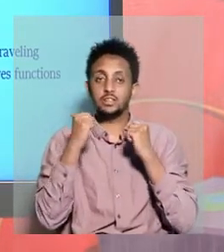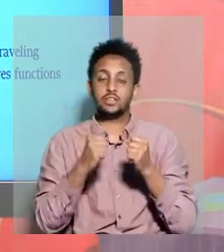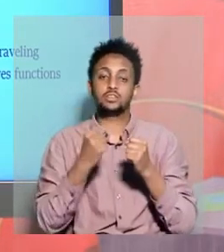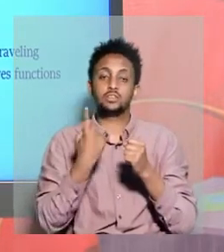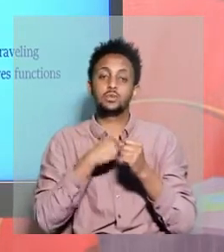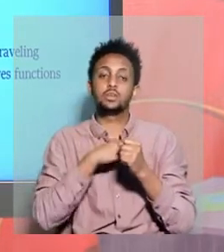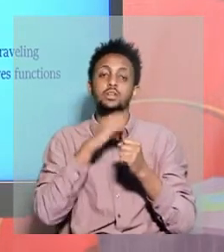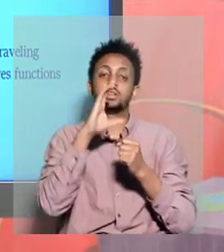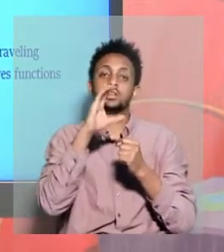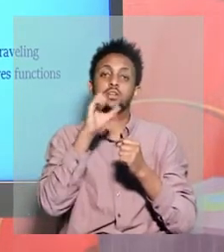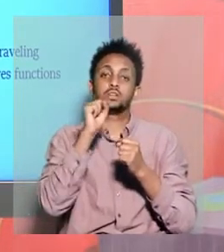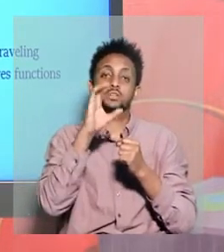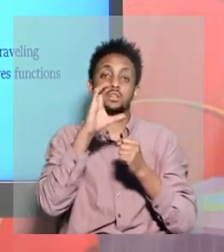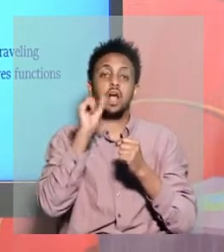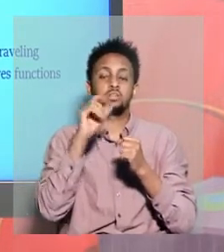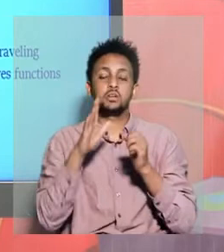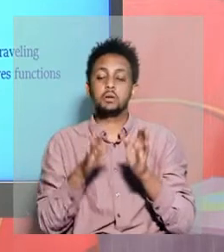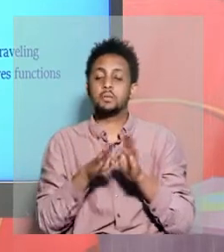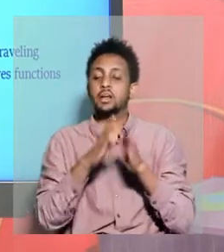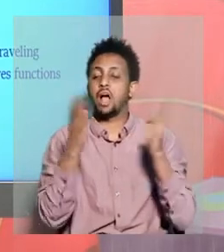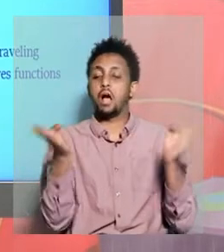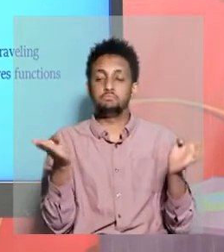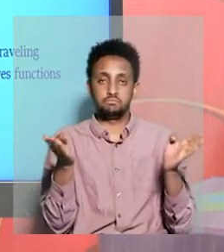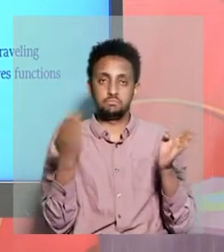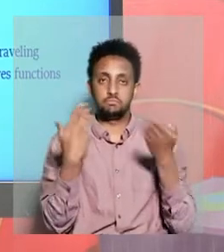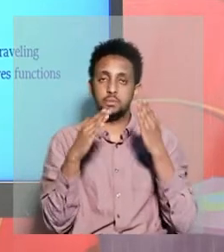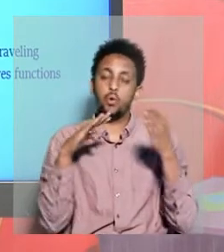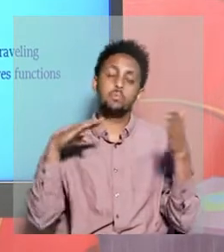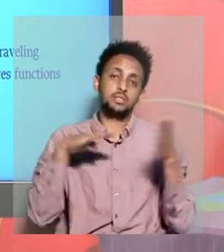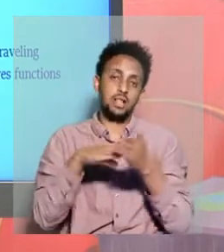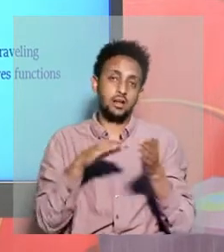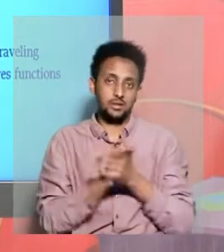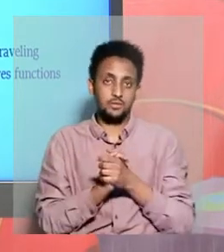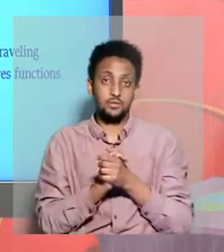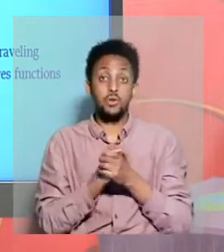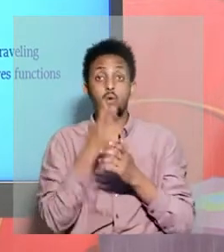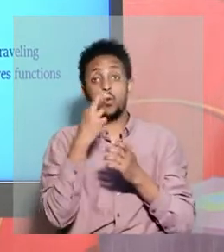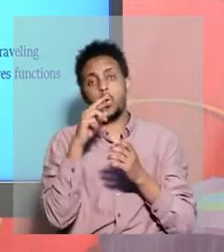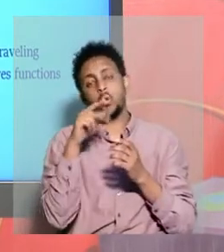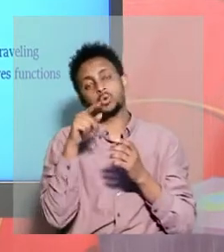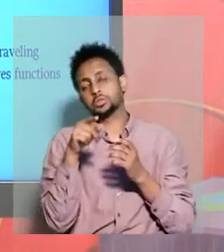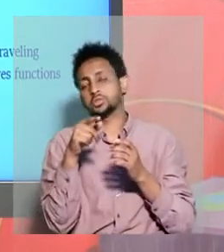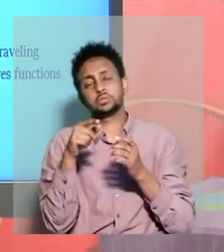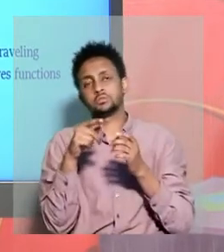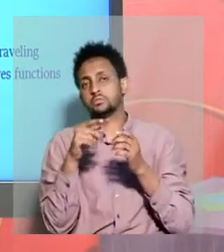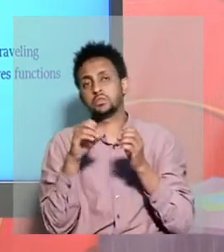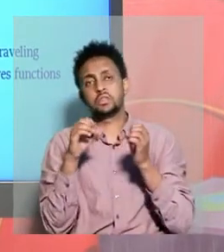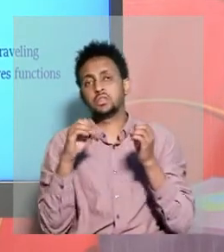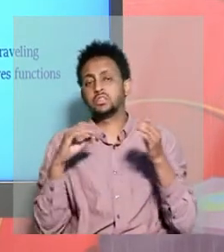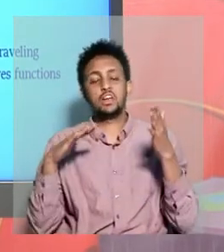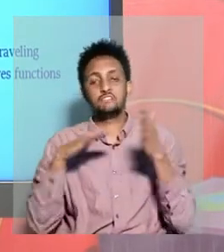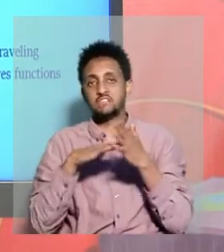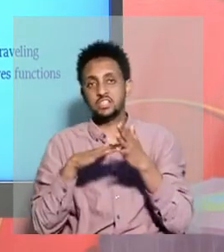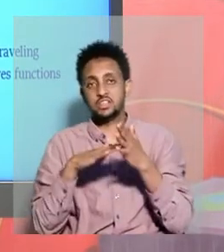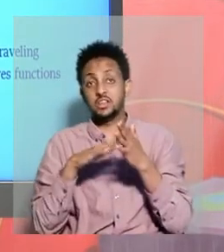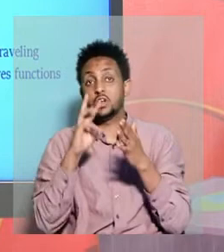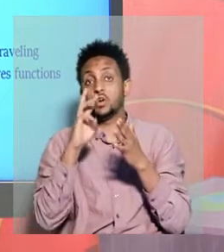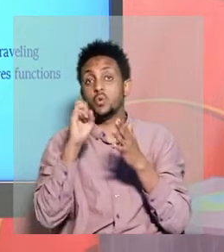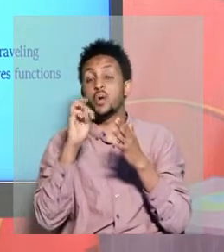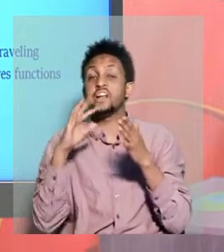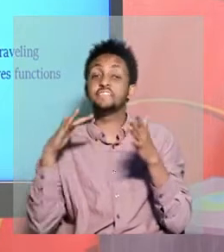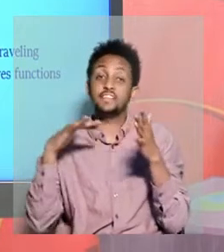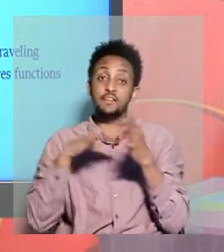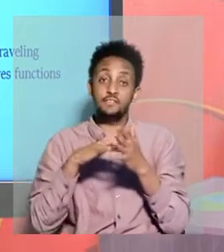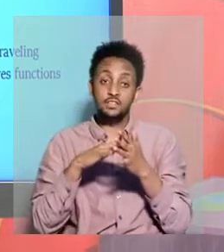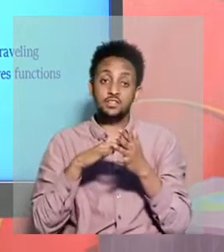be scattered whenever there is a gap or there is an obstacle. Or it might interfere. Okay, waves can